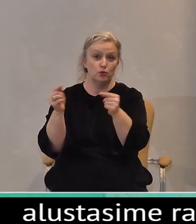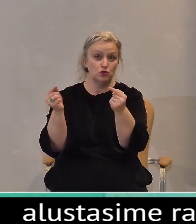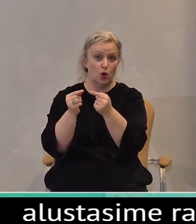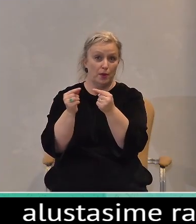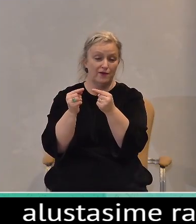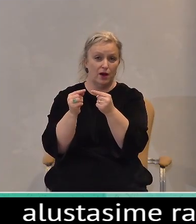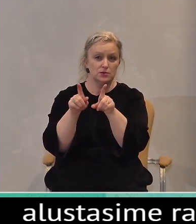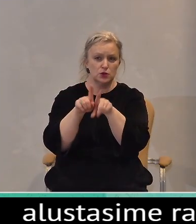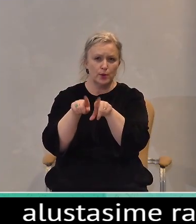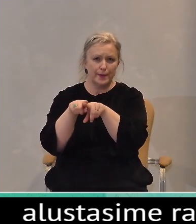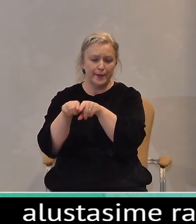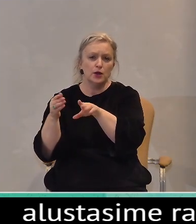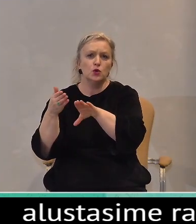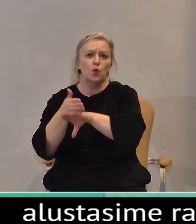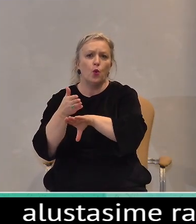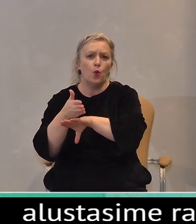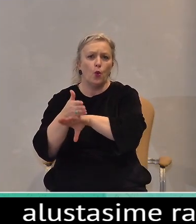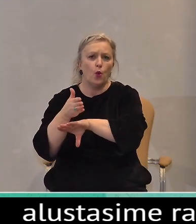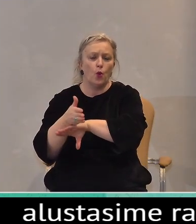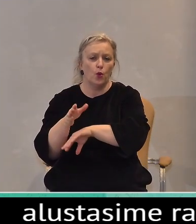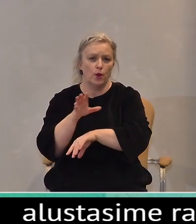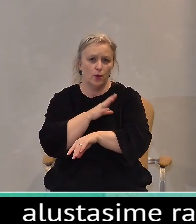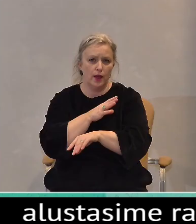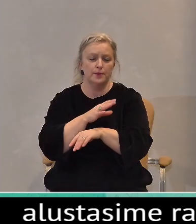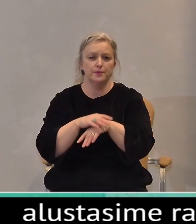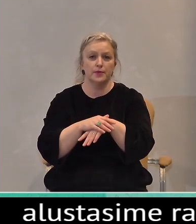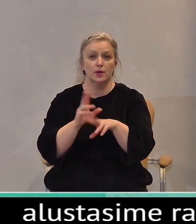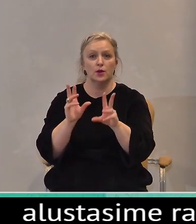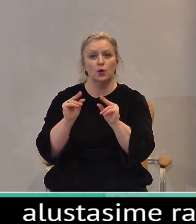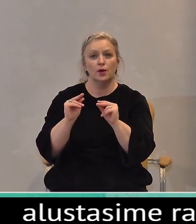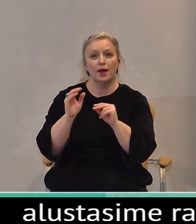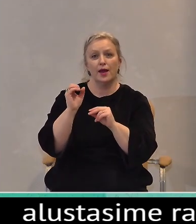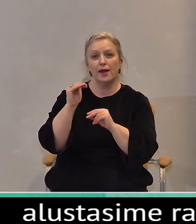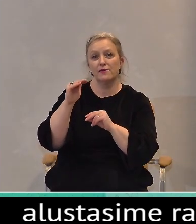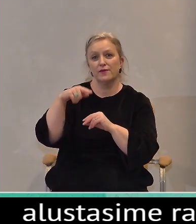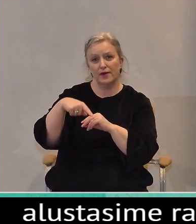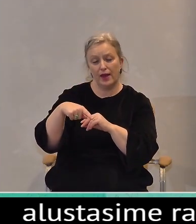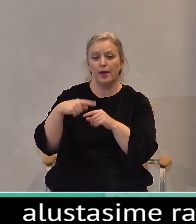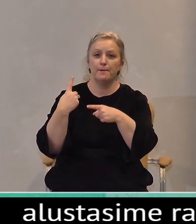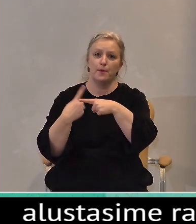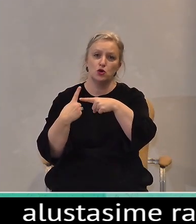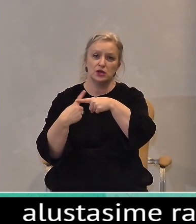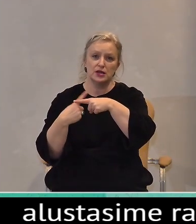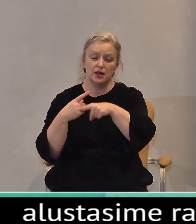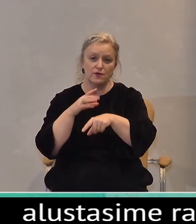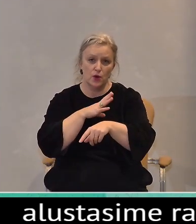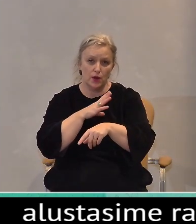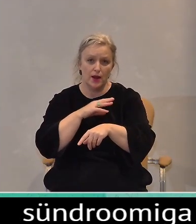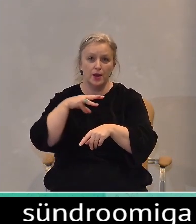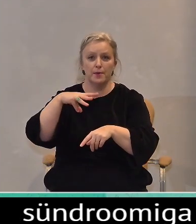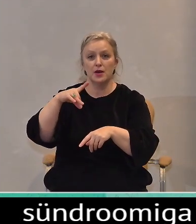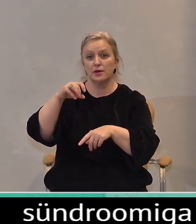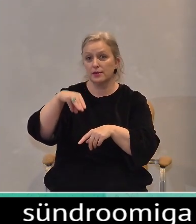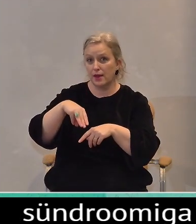At that time, she had developed additional Rett syndrome relevant